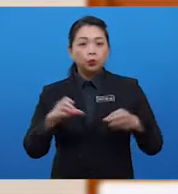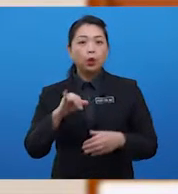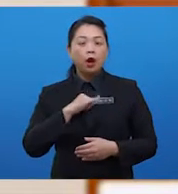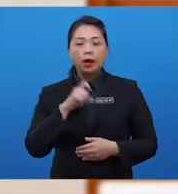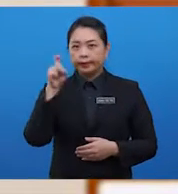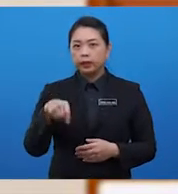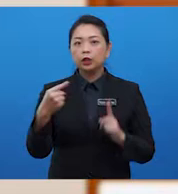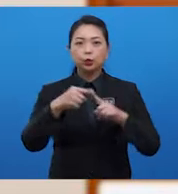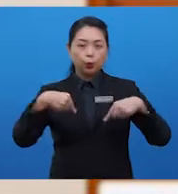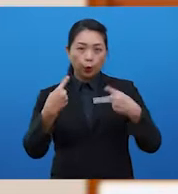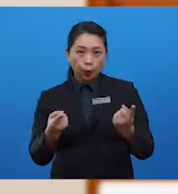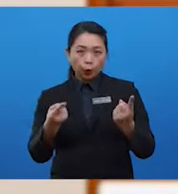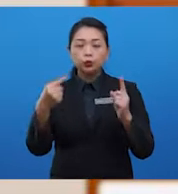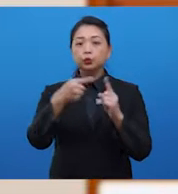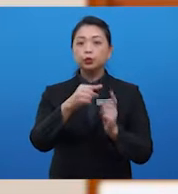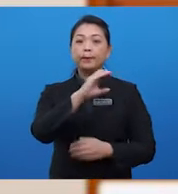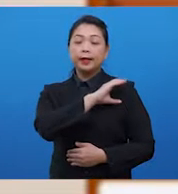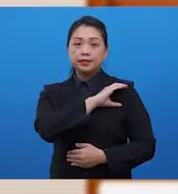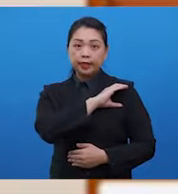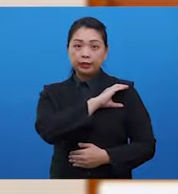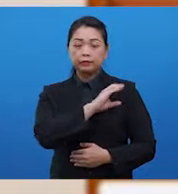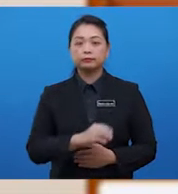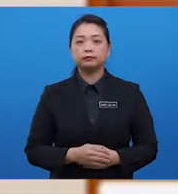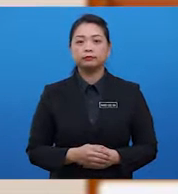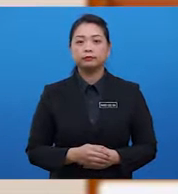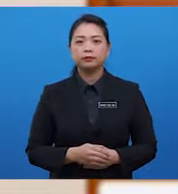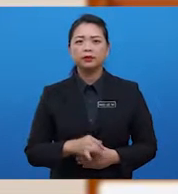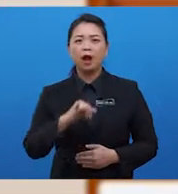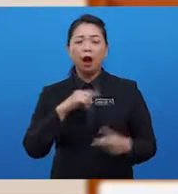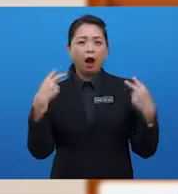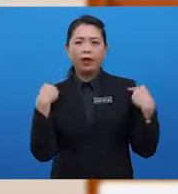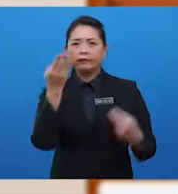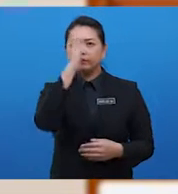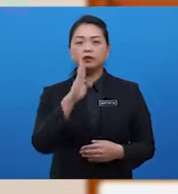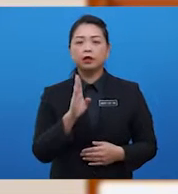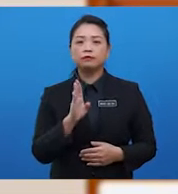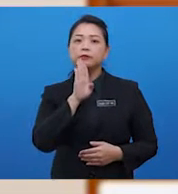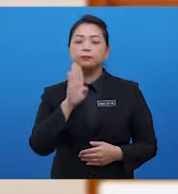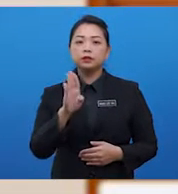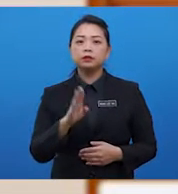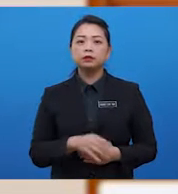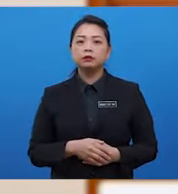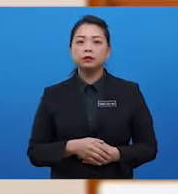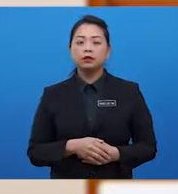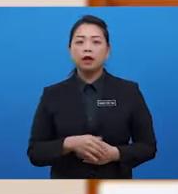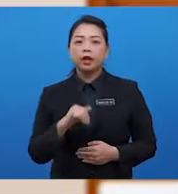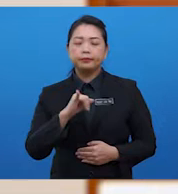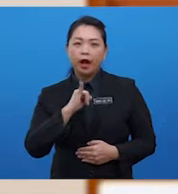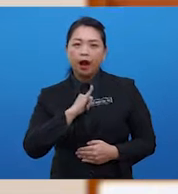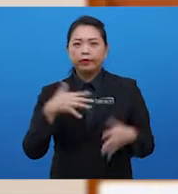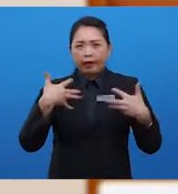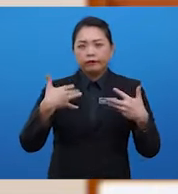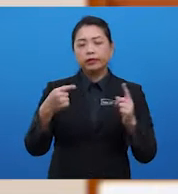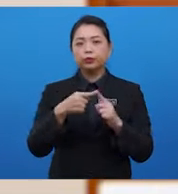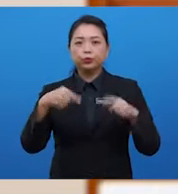Do I need to go to the police station? I have never been to one, and I am